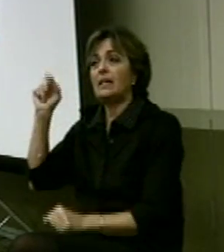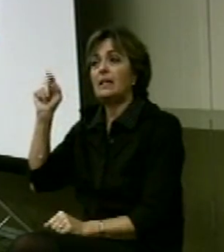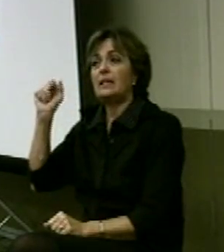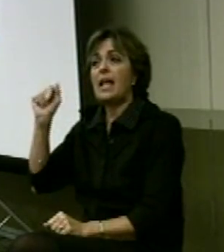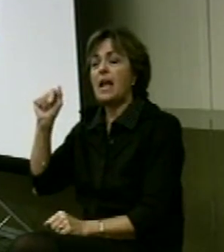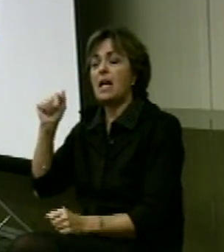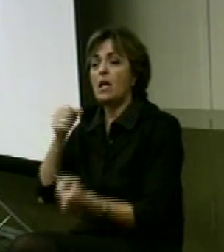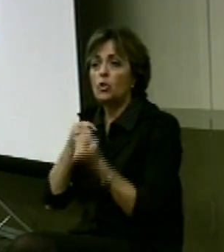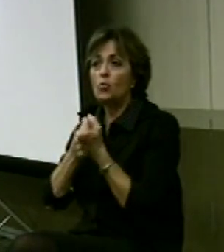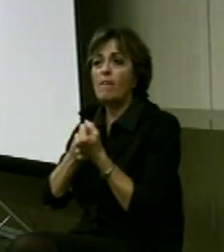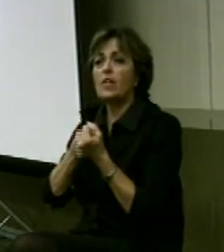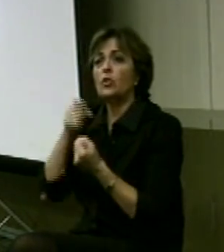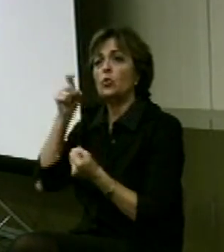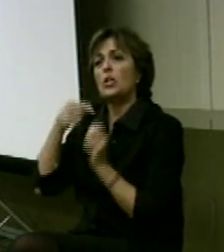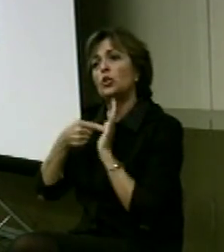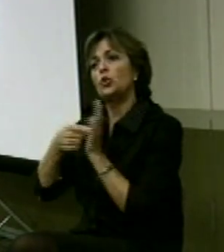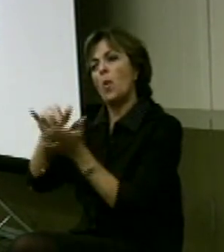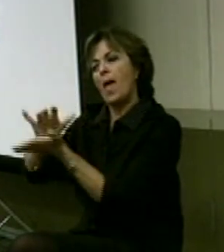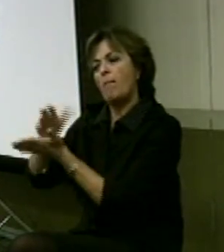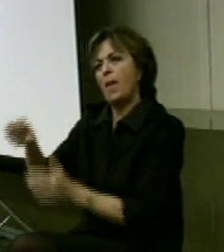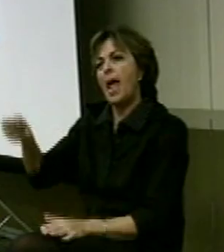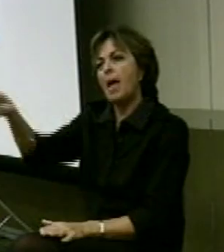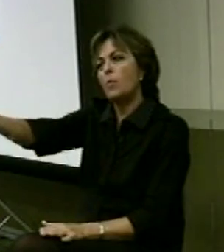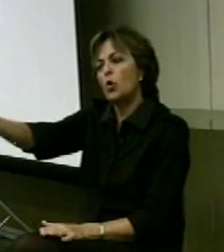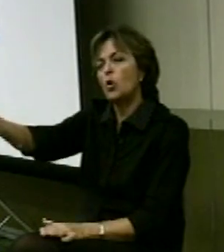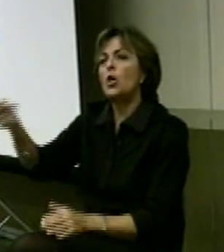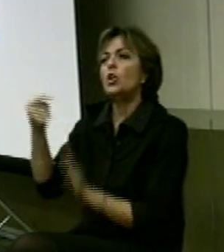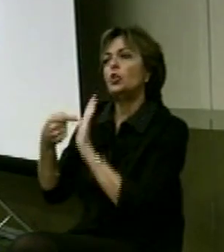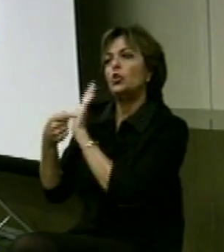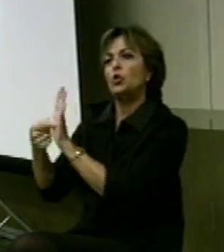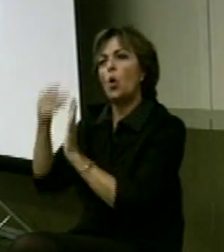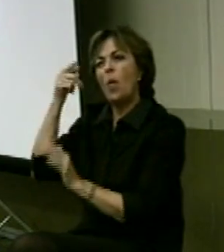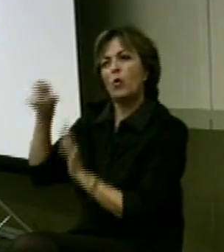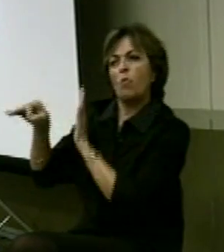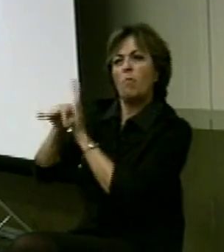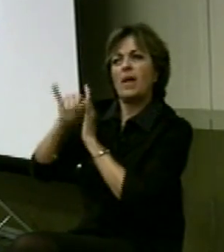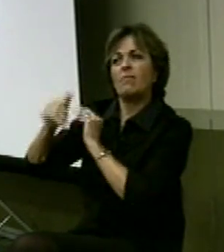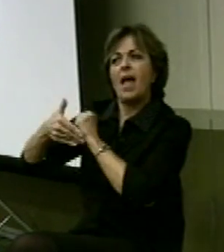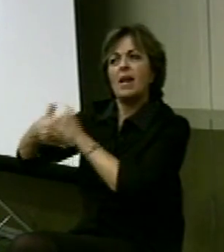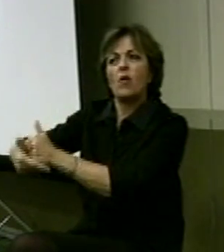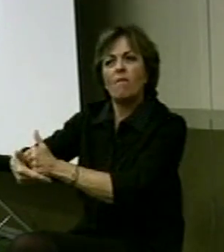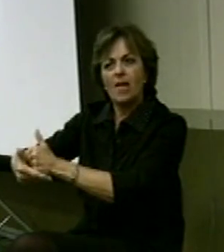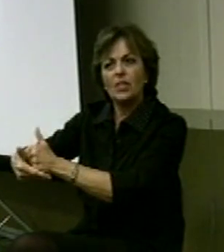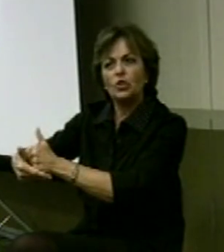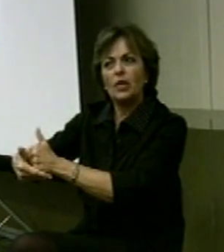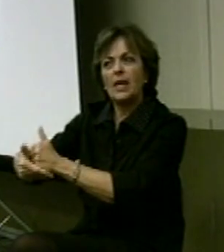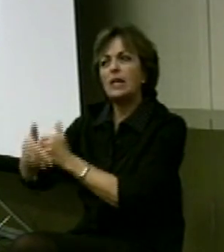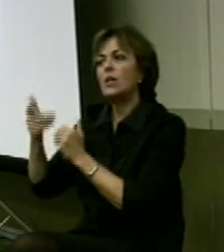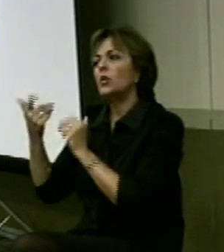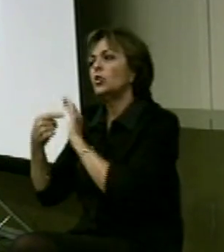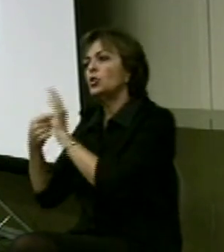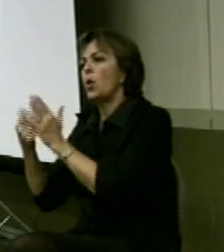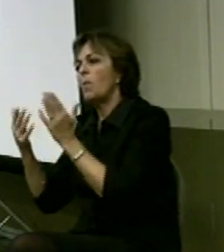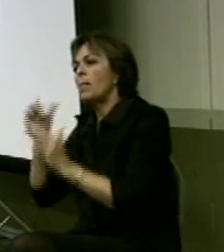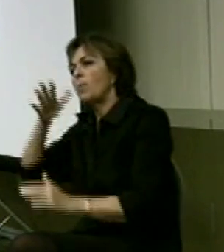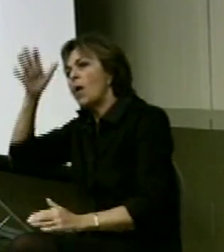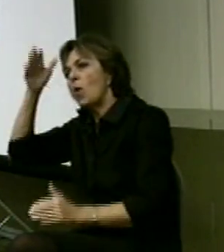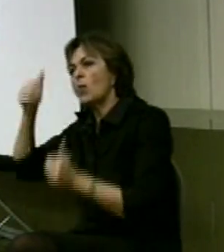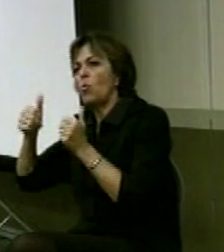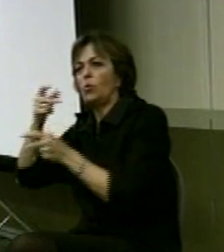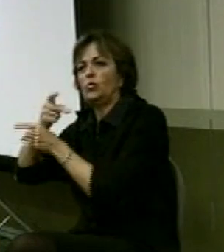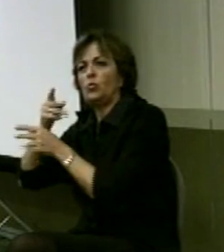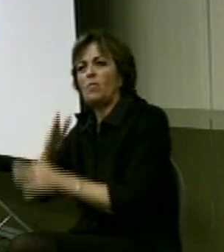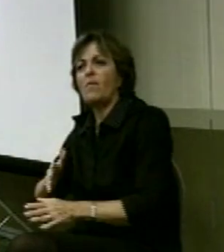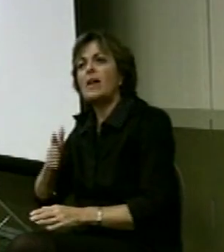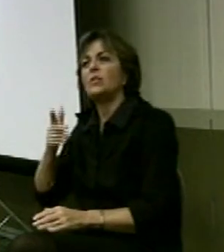you need to show this paper to show them why you chose the intervention you picked. You're going to show this maybe at a parent or to